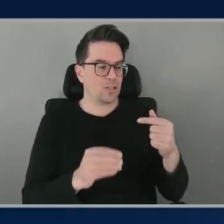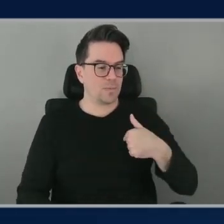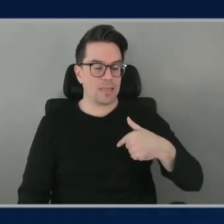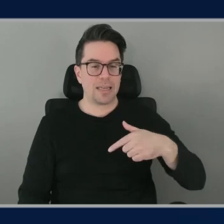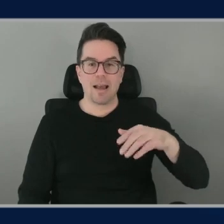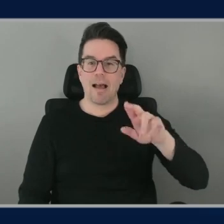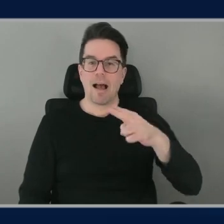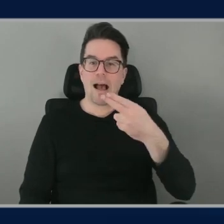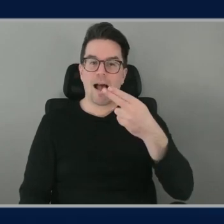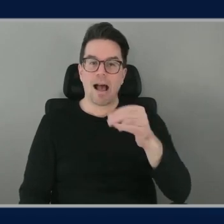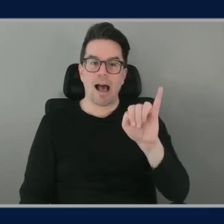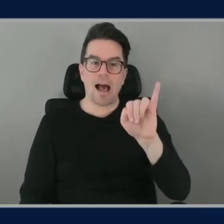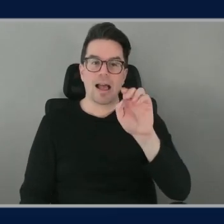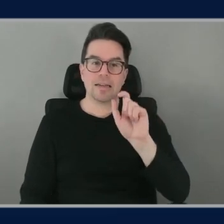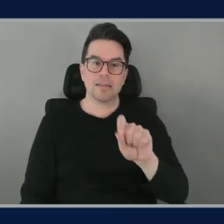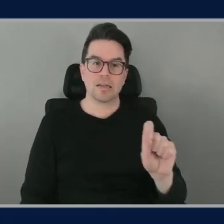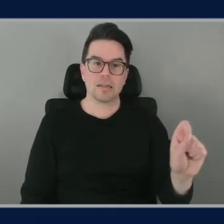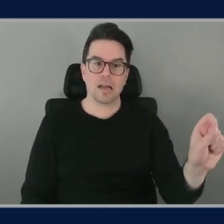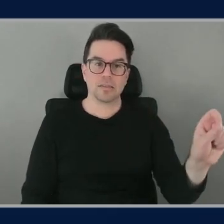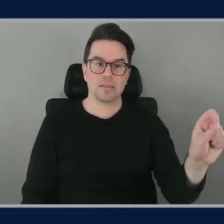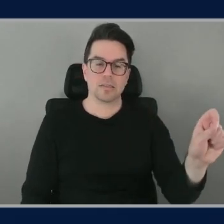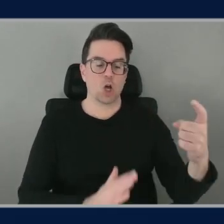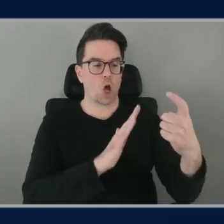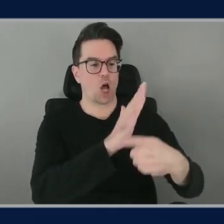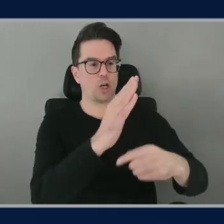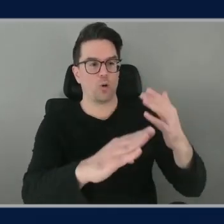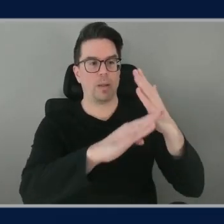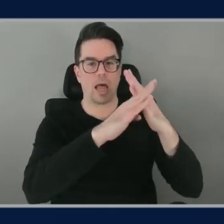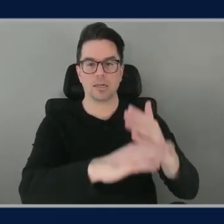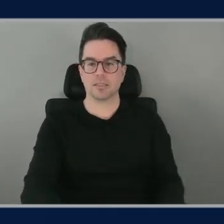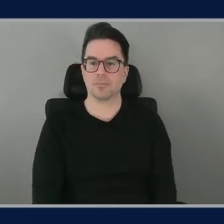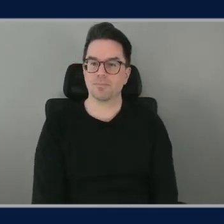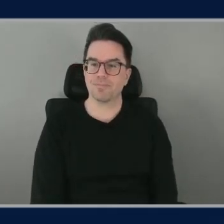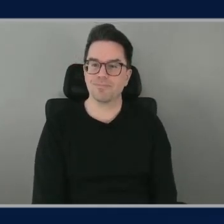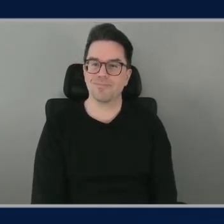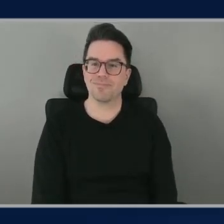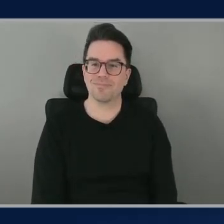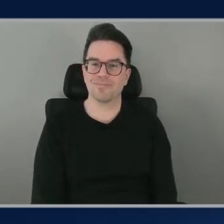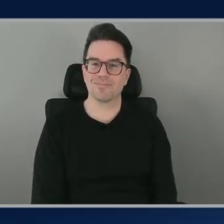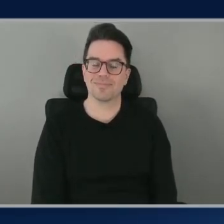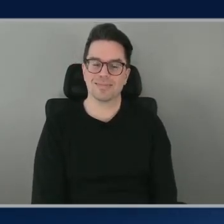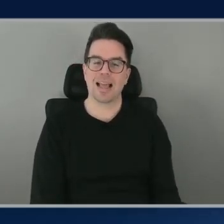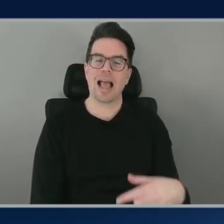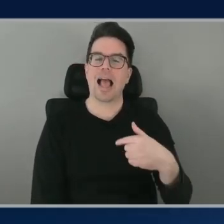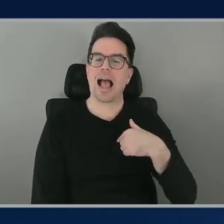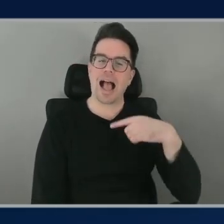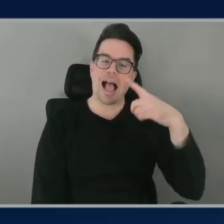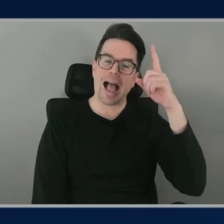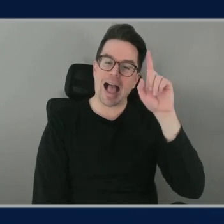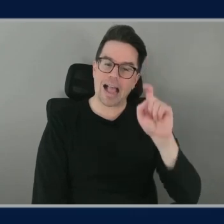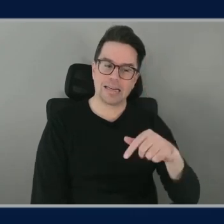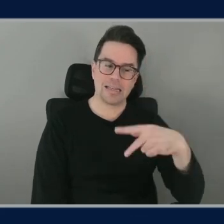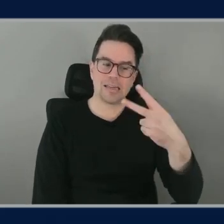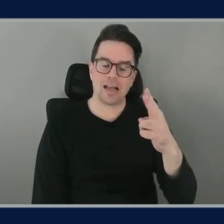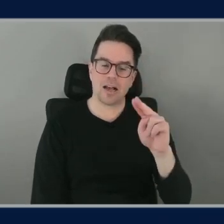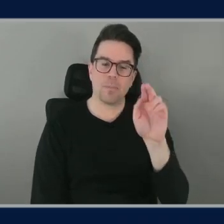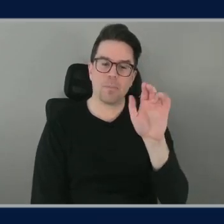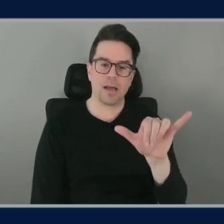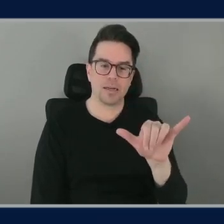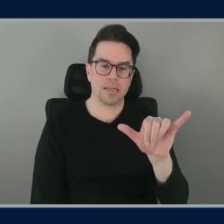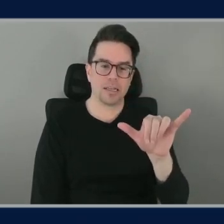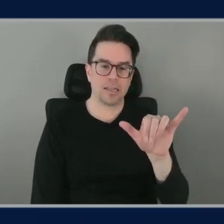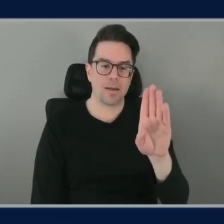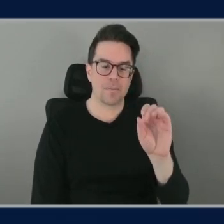them forever. Auto block null Auto route block, forever. yes. Someone in the chat says, I need a punny bot. I could do that. Yeah,